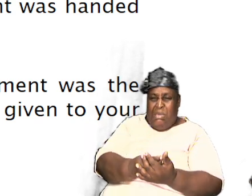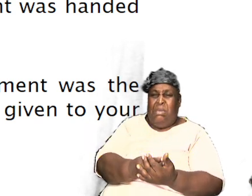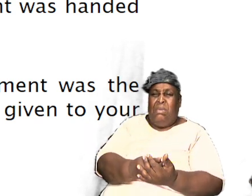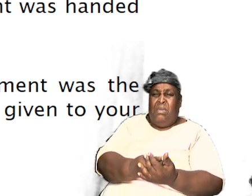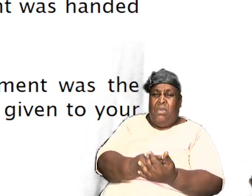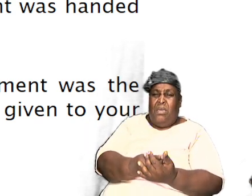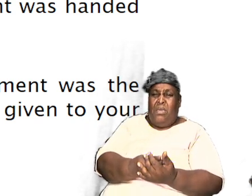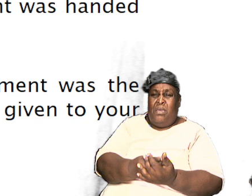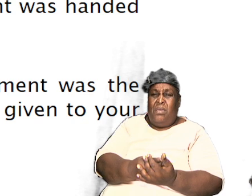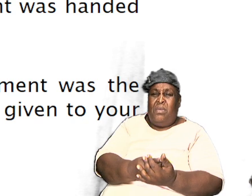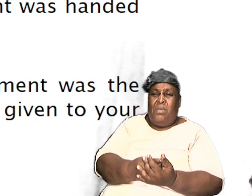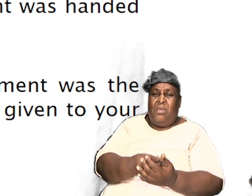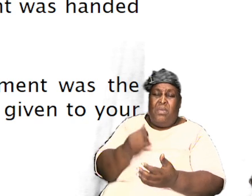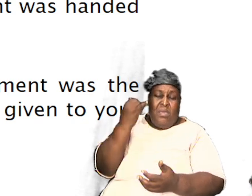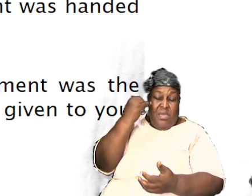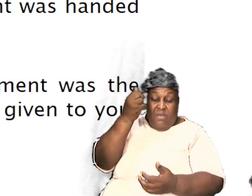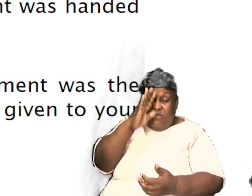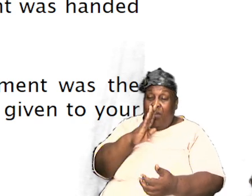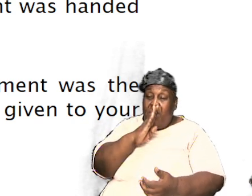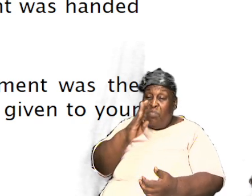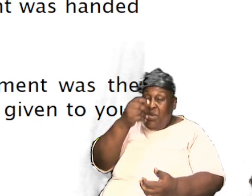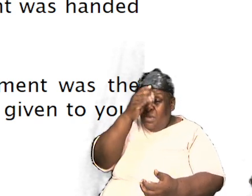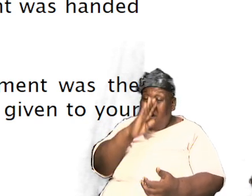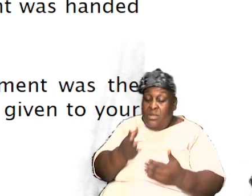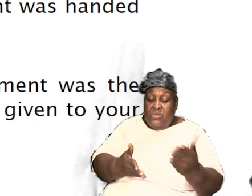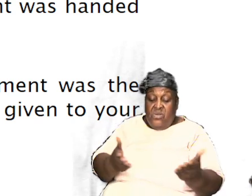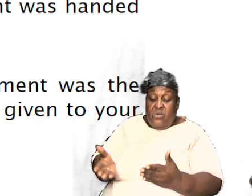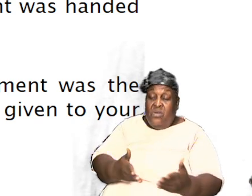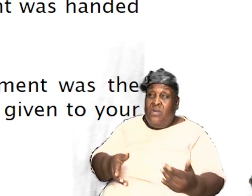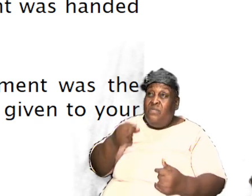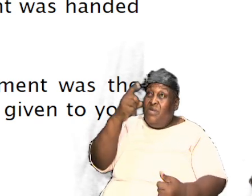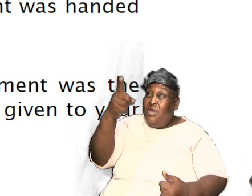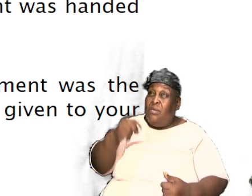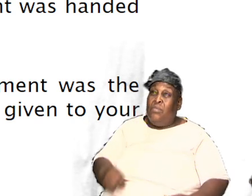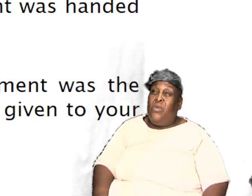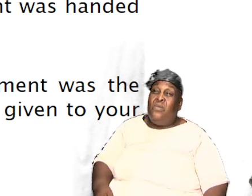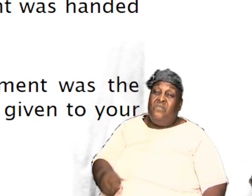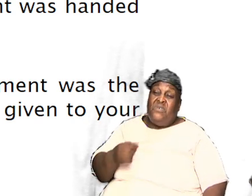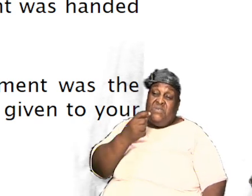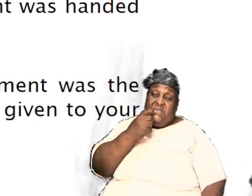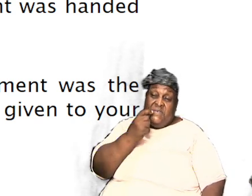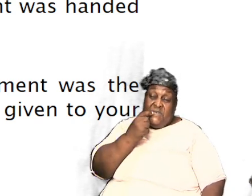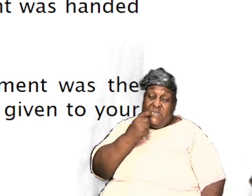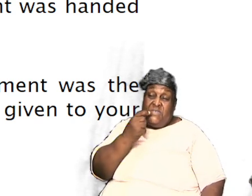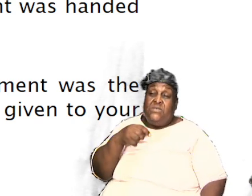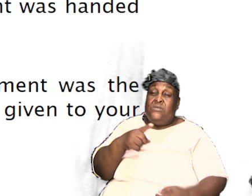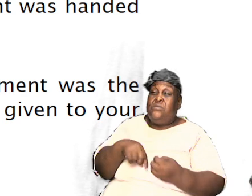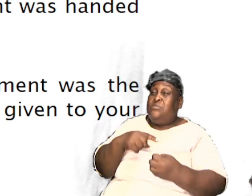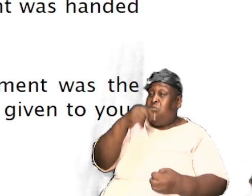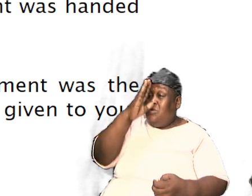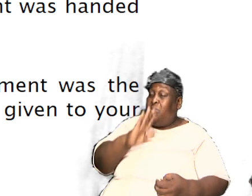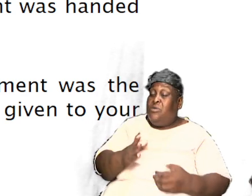God, we must serve Him. And if God be God, I will serious about Him. We must serve Him.